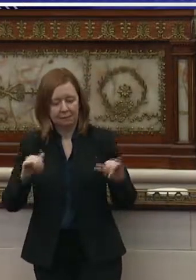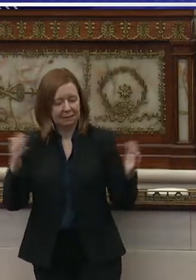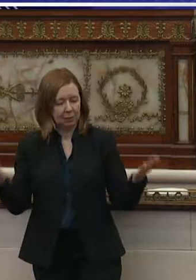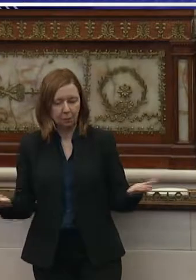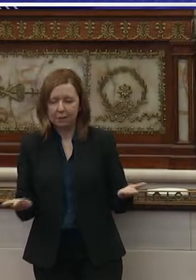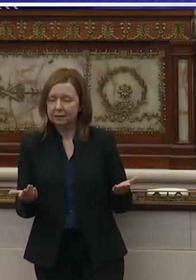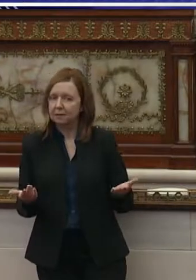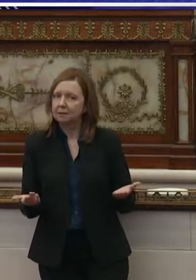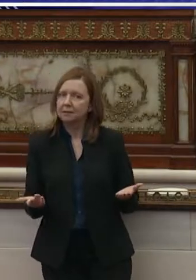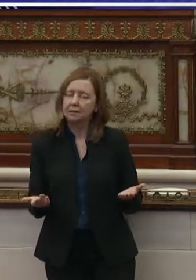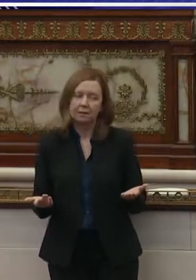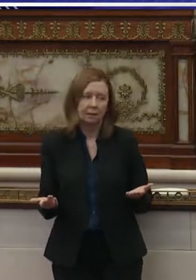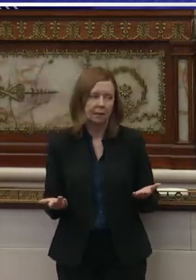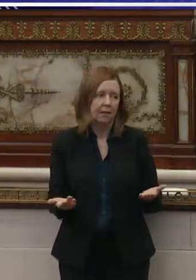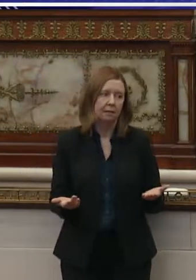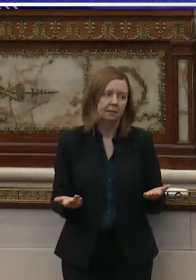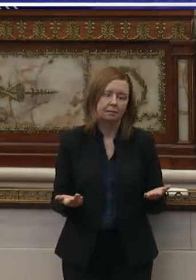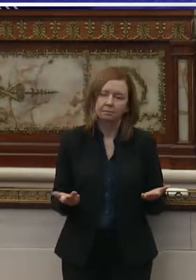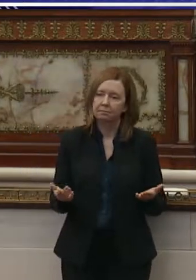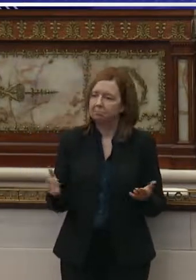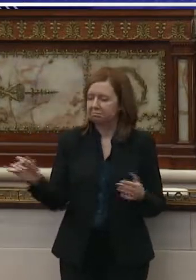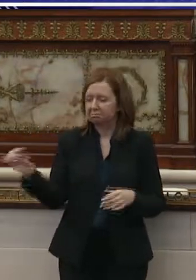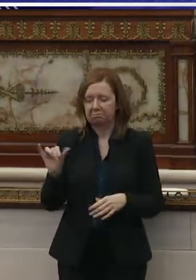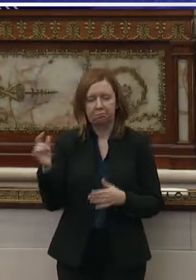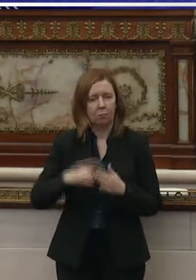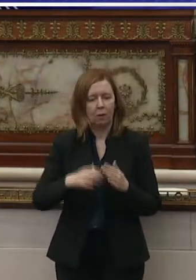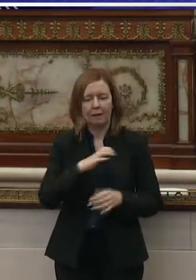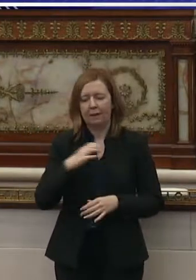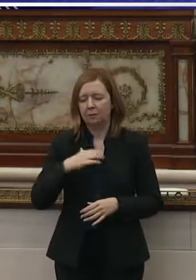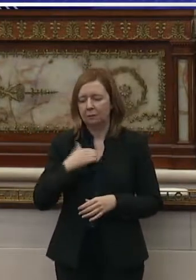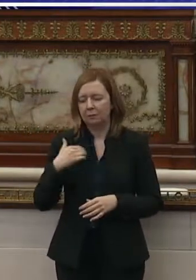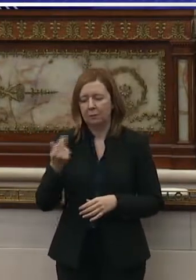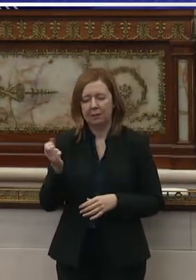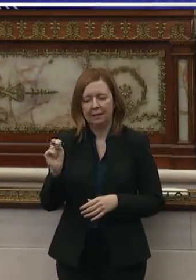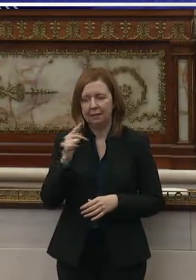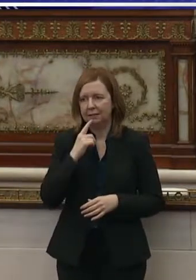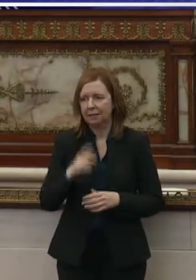present, and ditto what Councilmember Heenan said.